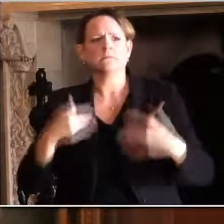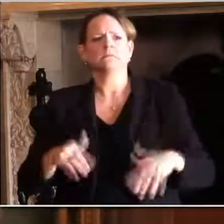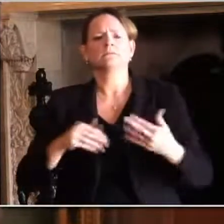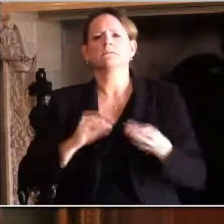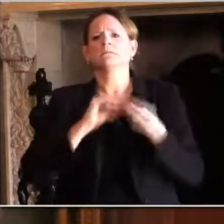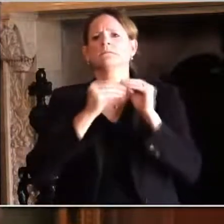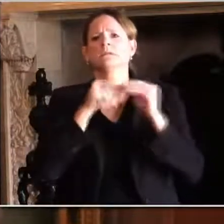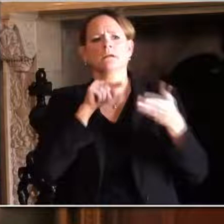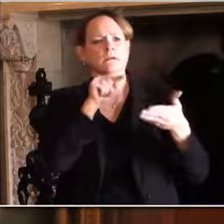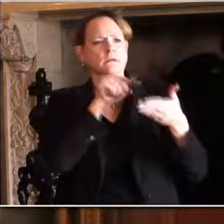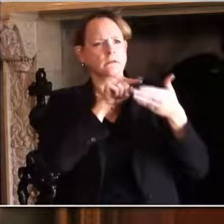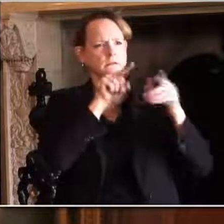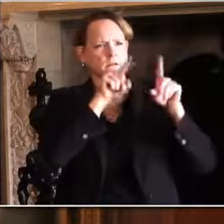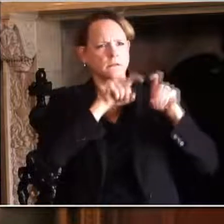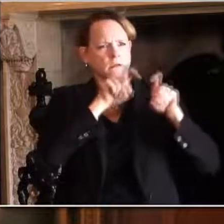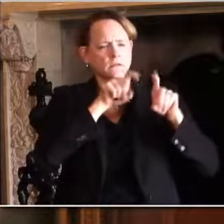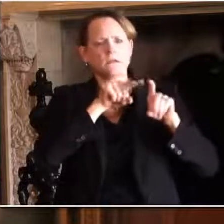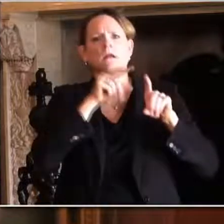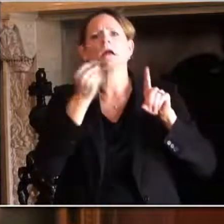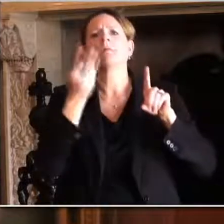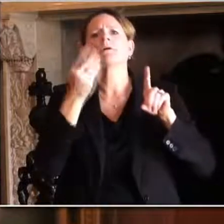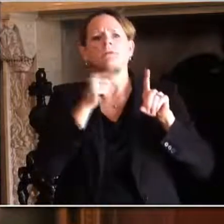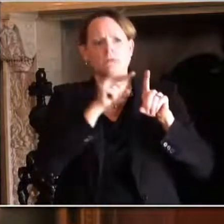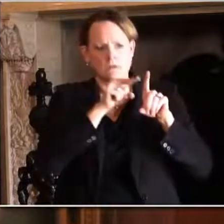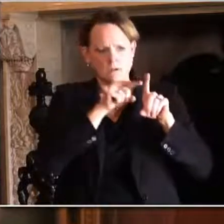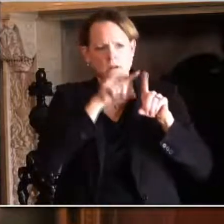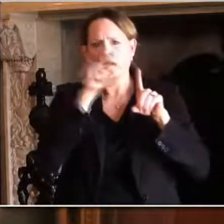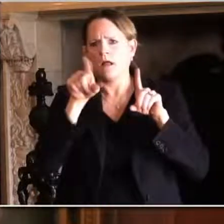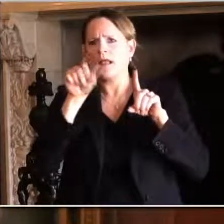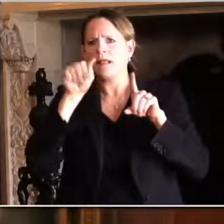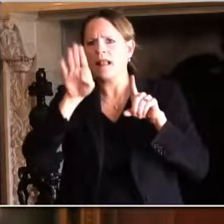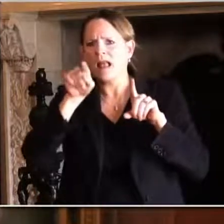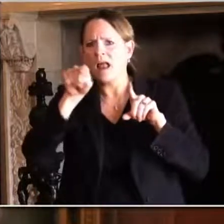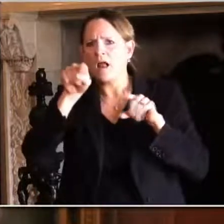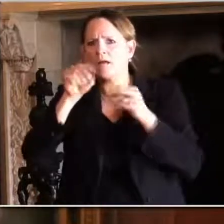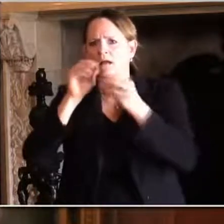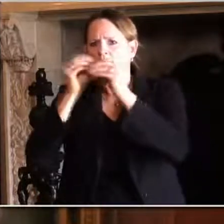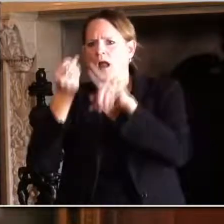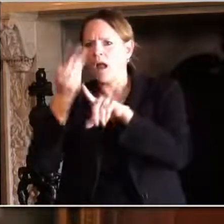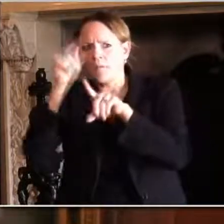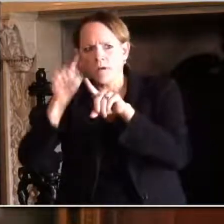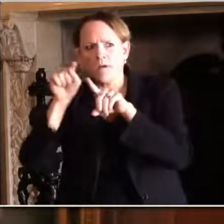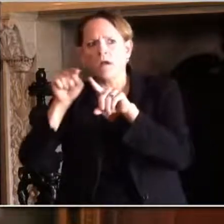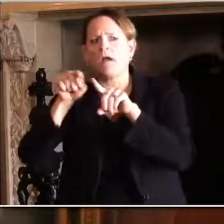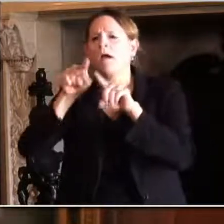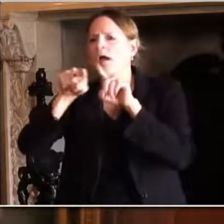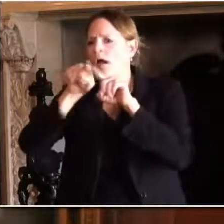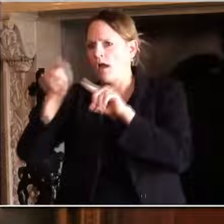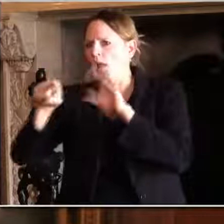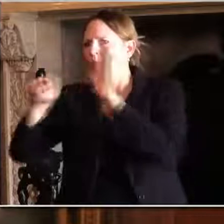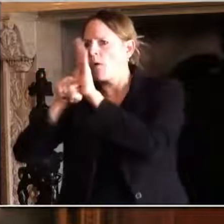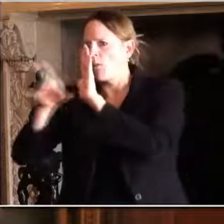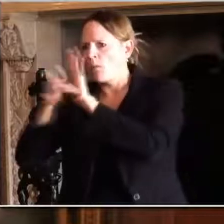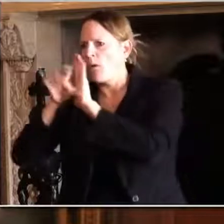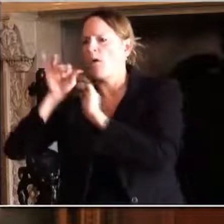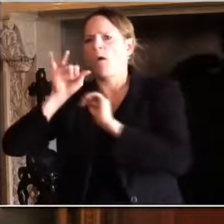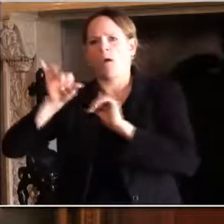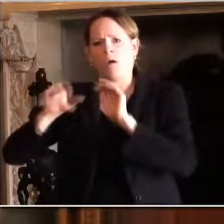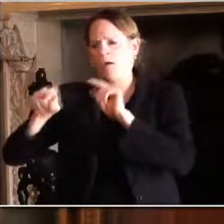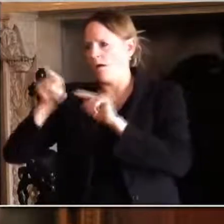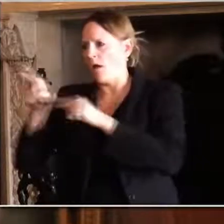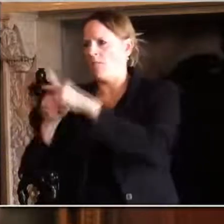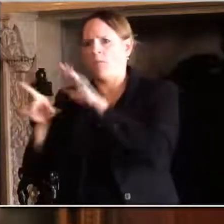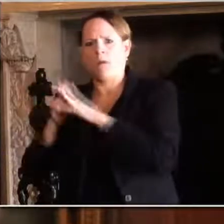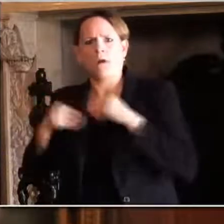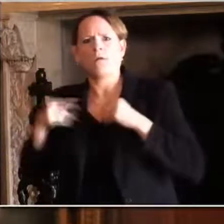to the computer system out to the dashboard. All those things take time. So I think that the message is the same, that